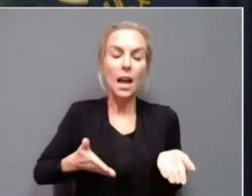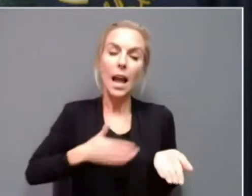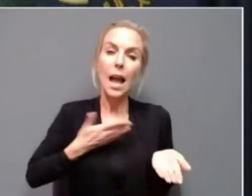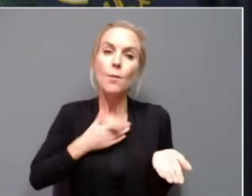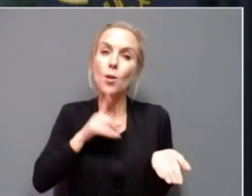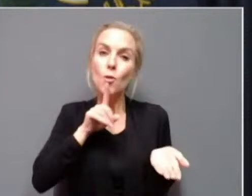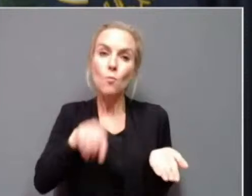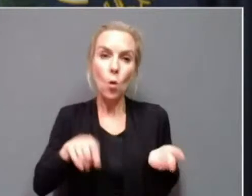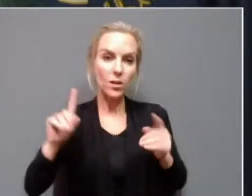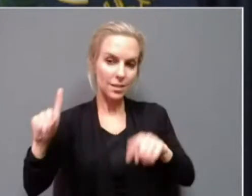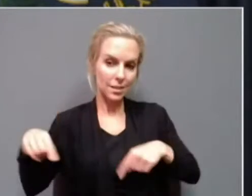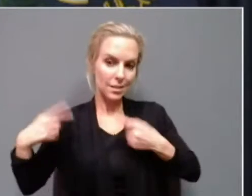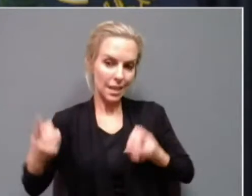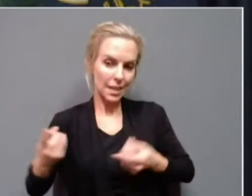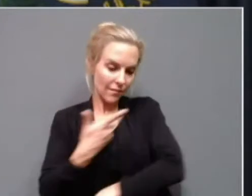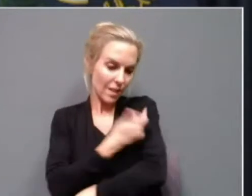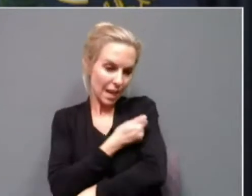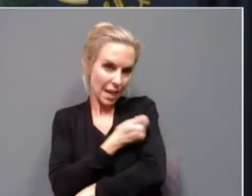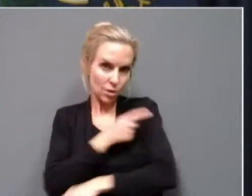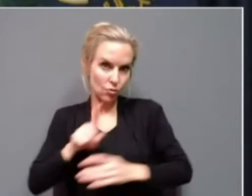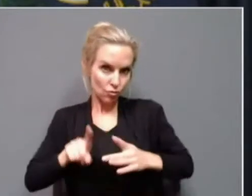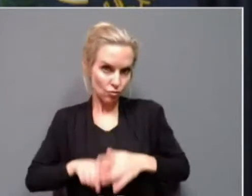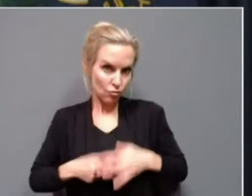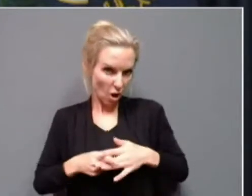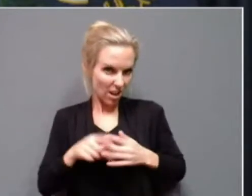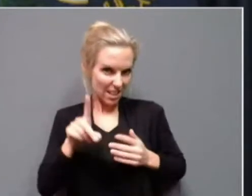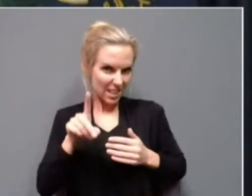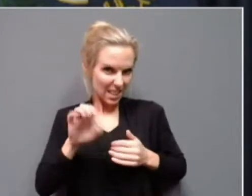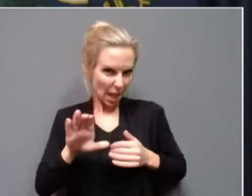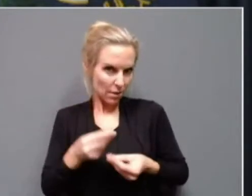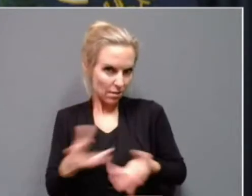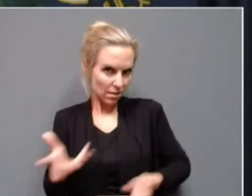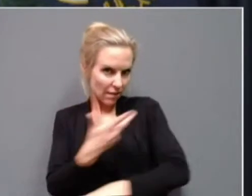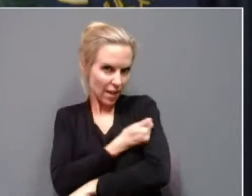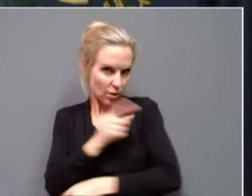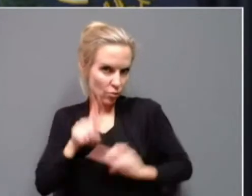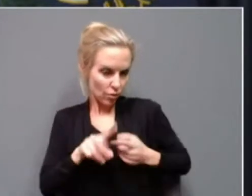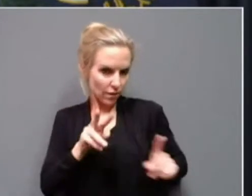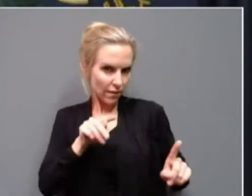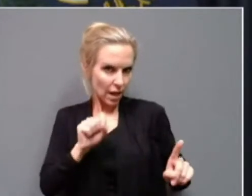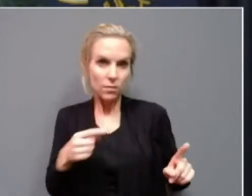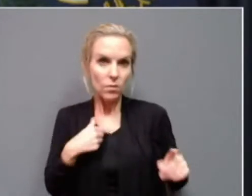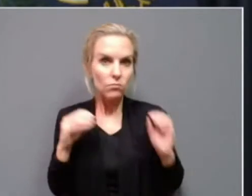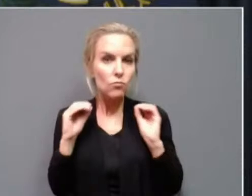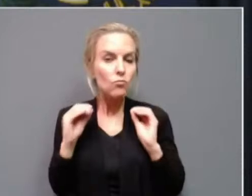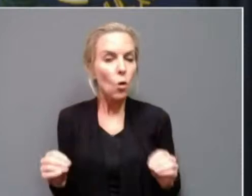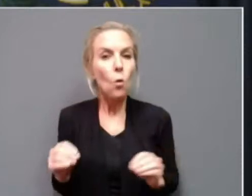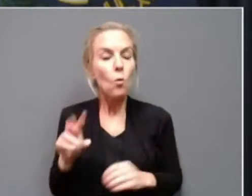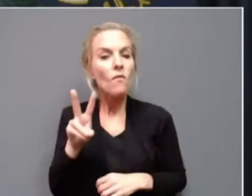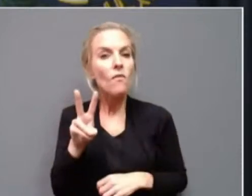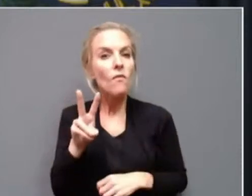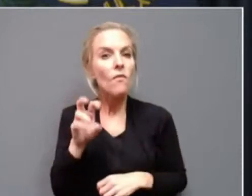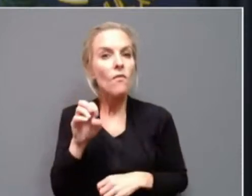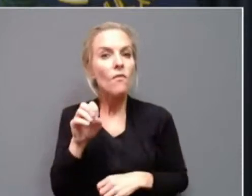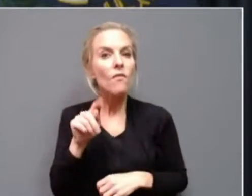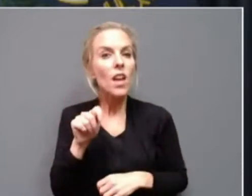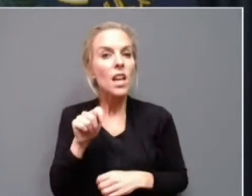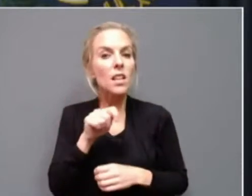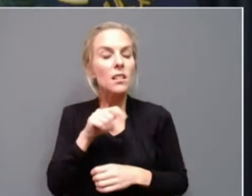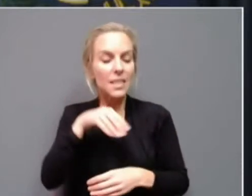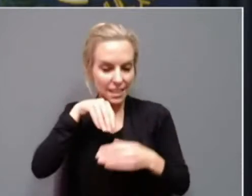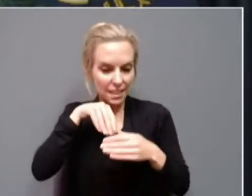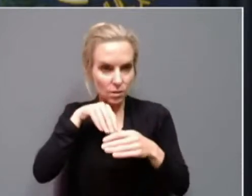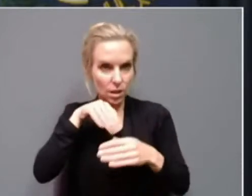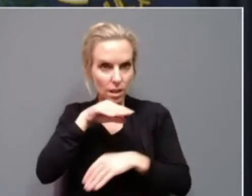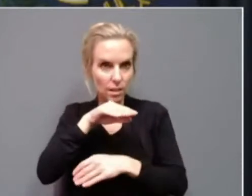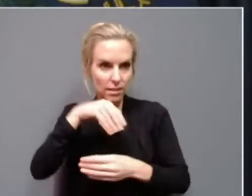the vaccinations started in December, we have had no veteran in our centers contract